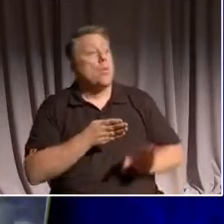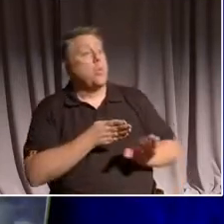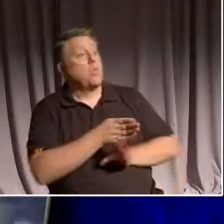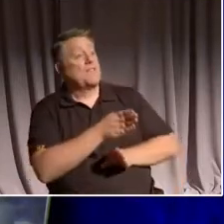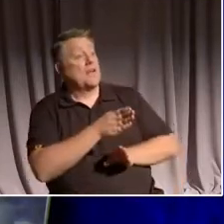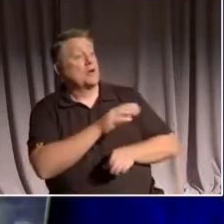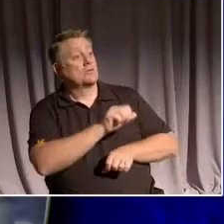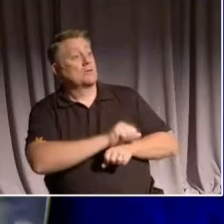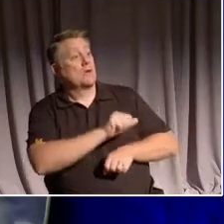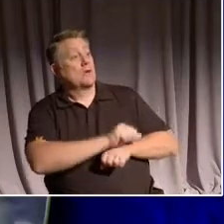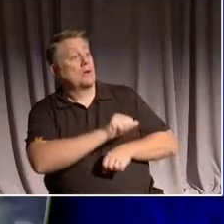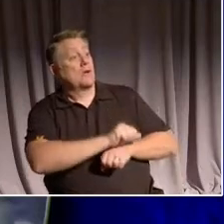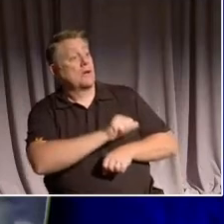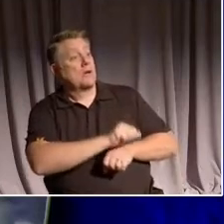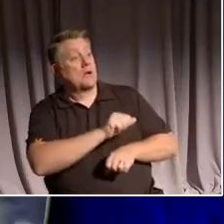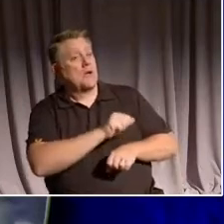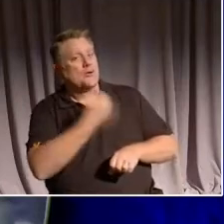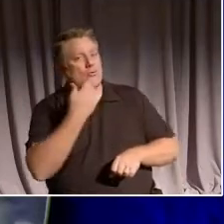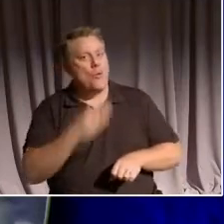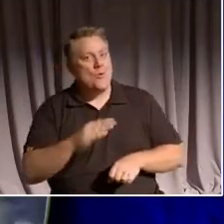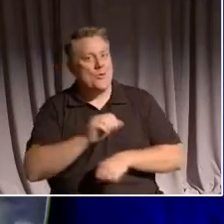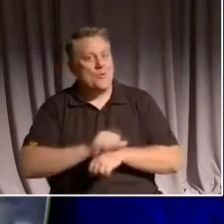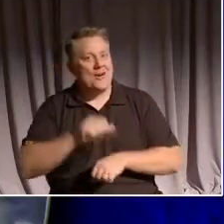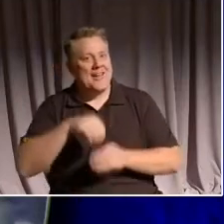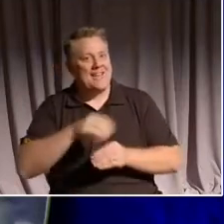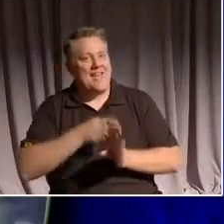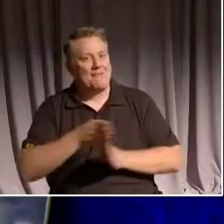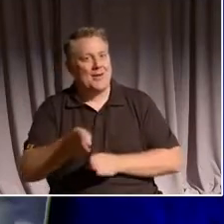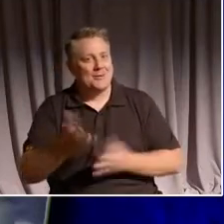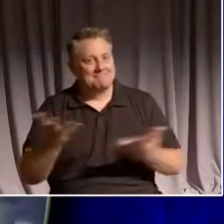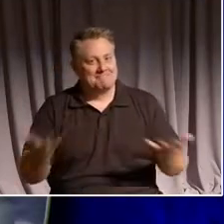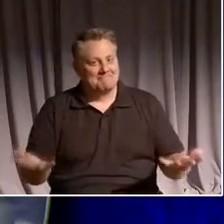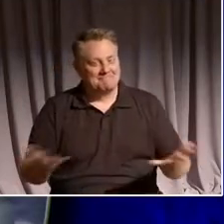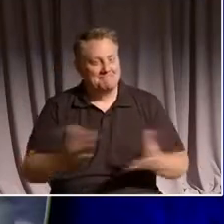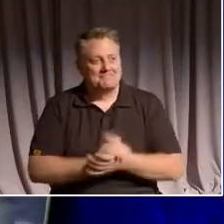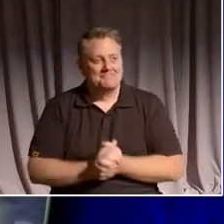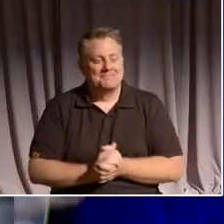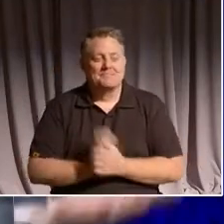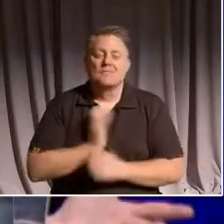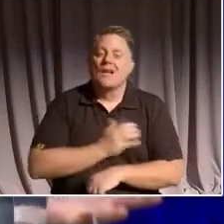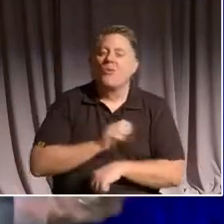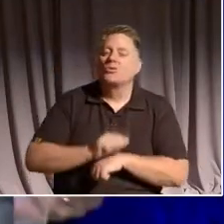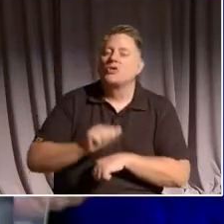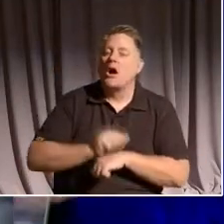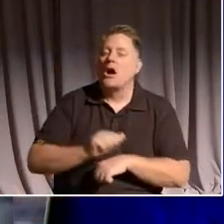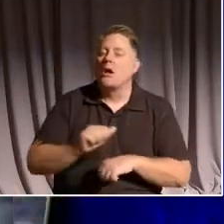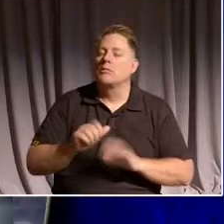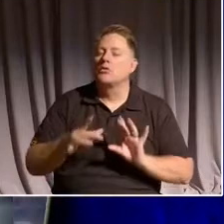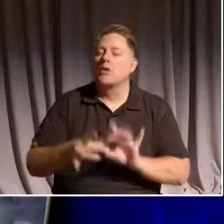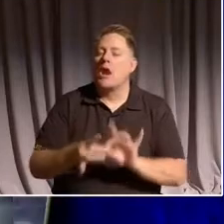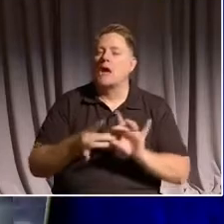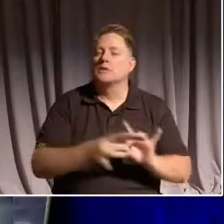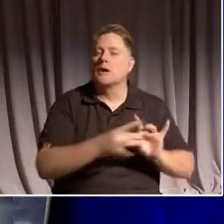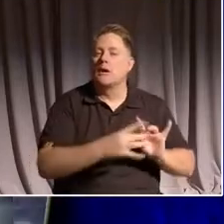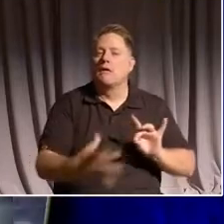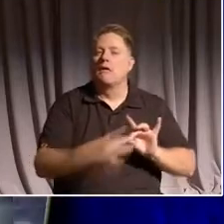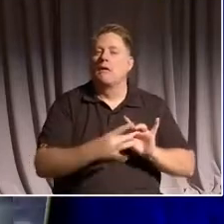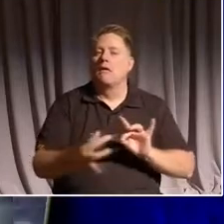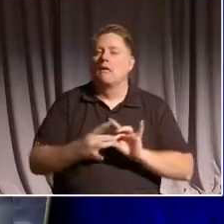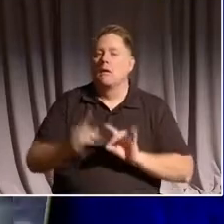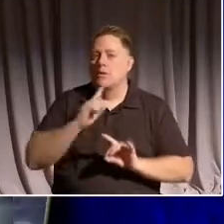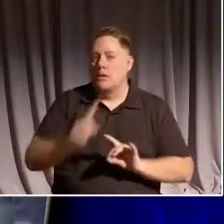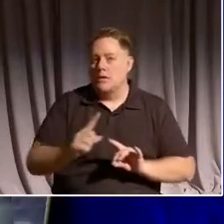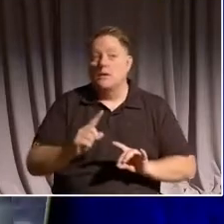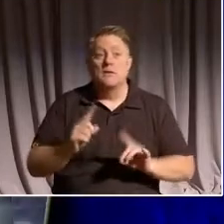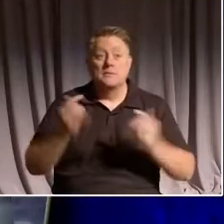aging or disability and you don't even know it. And so I think that it's our job to continue making these connections. So right now we want